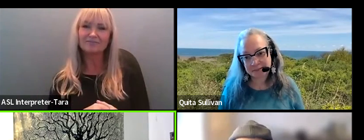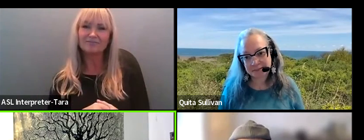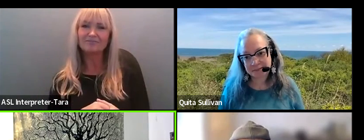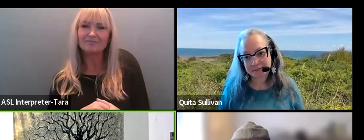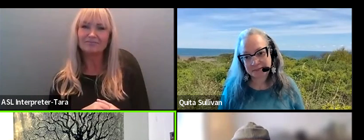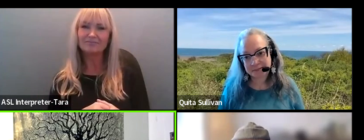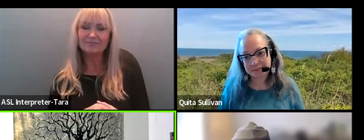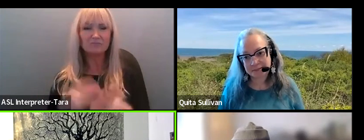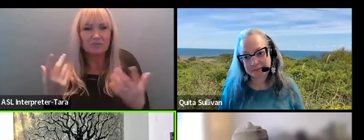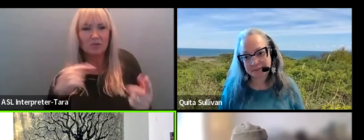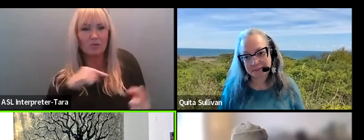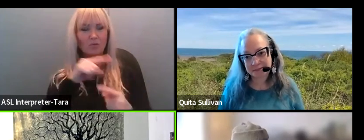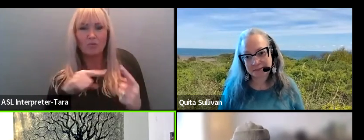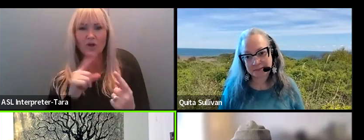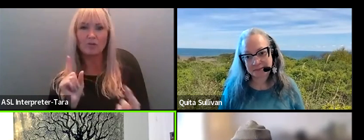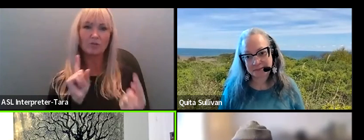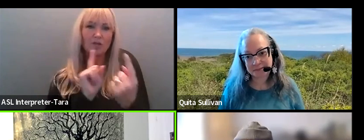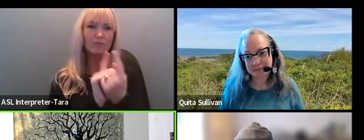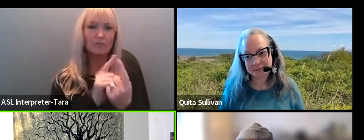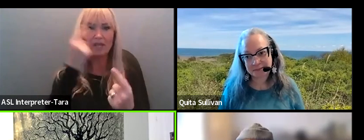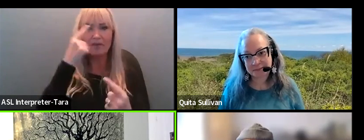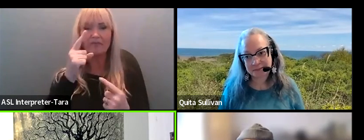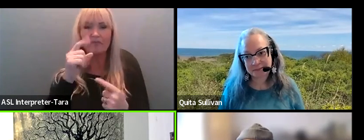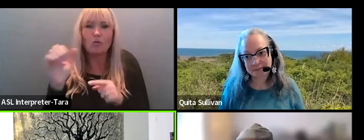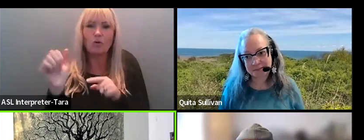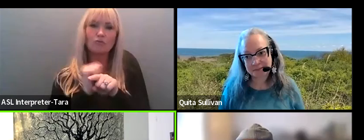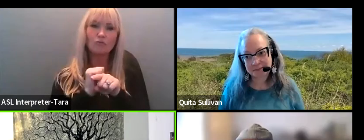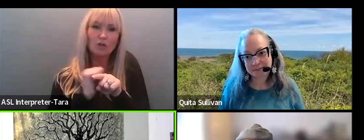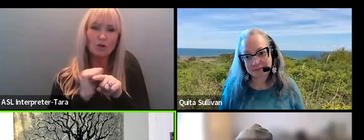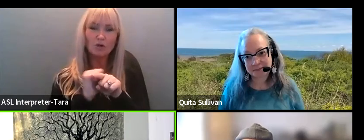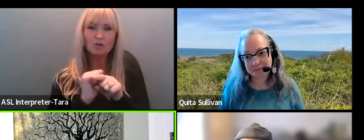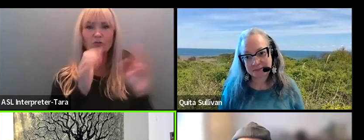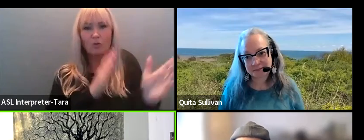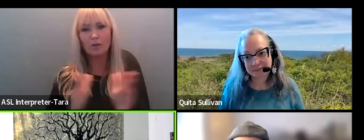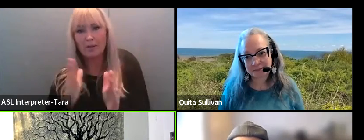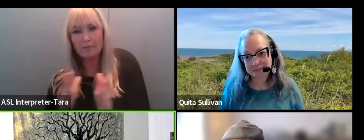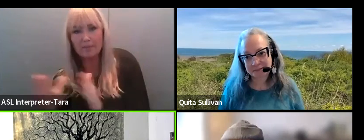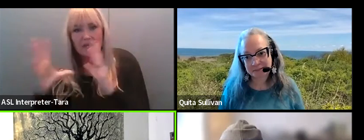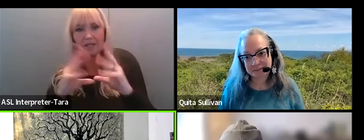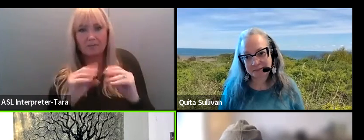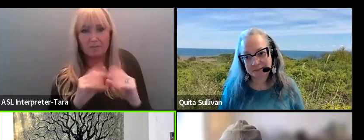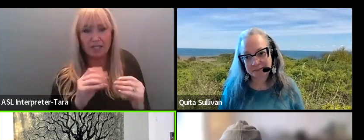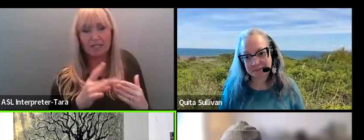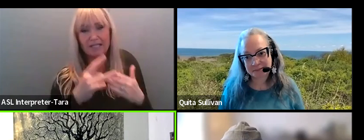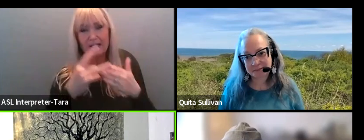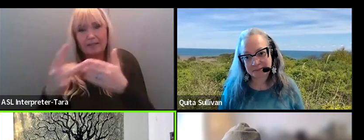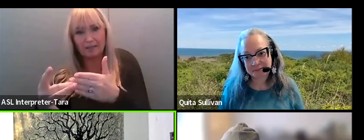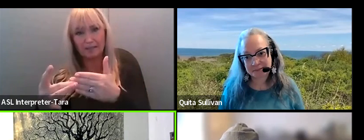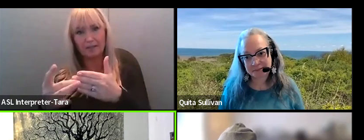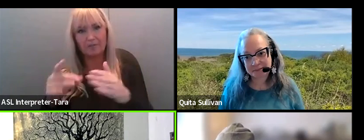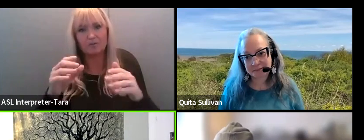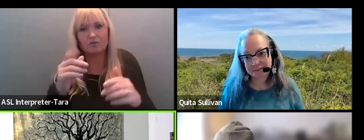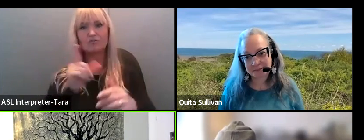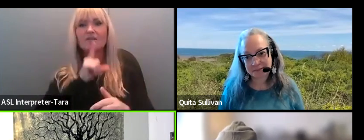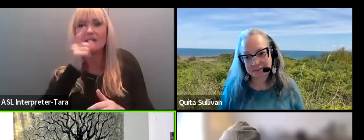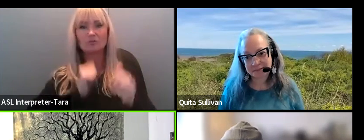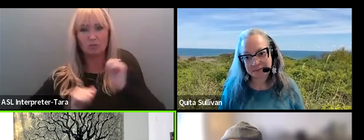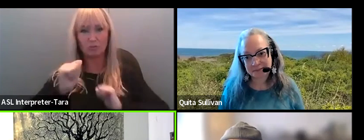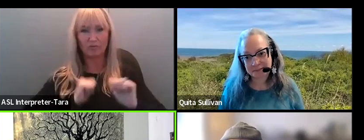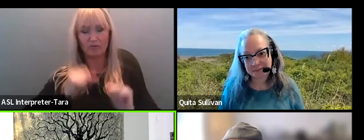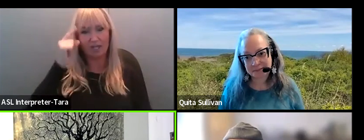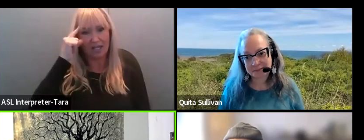kind of like rehearsals and like the planning meetings that happened before the actual performance leading up to that. I think both of